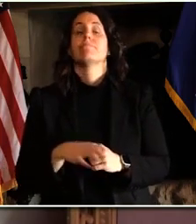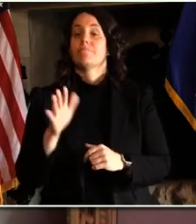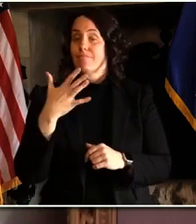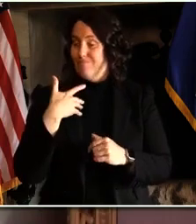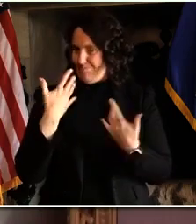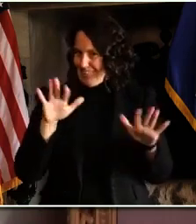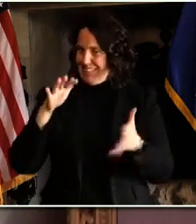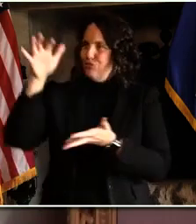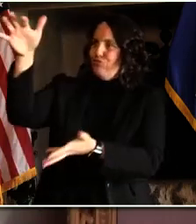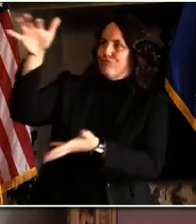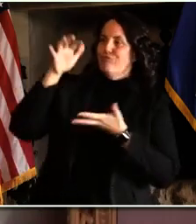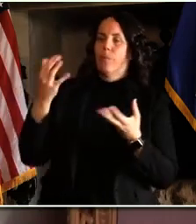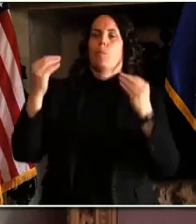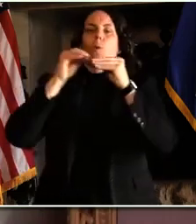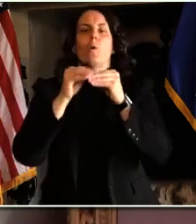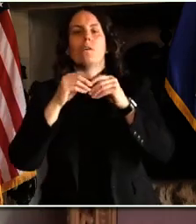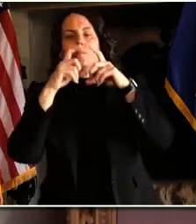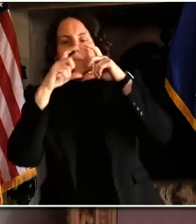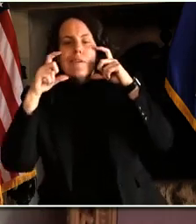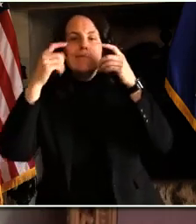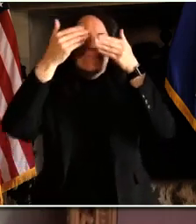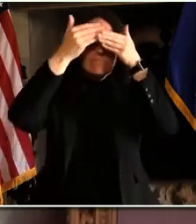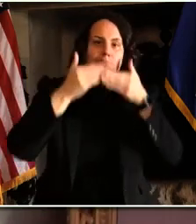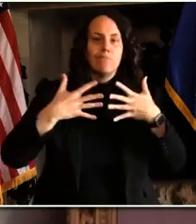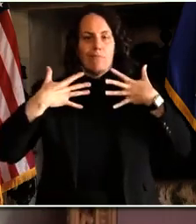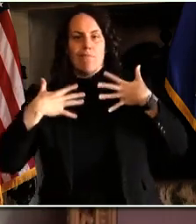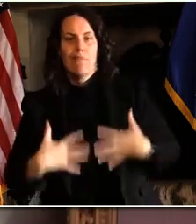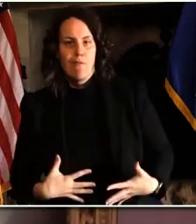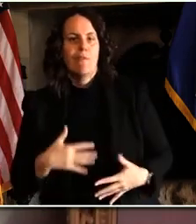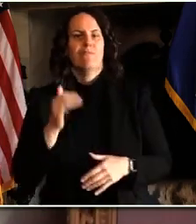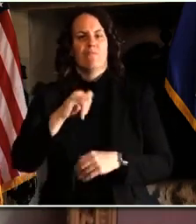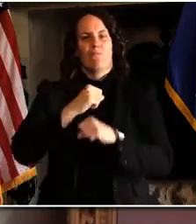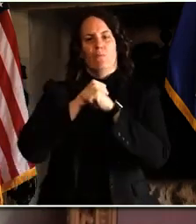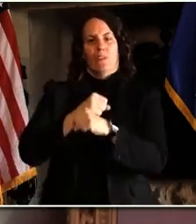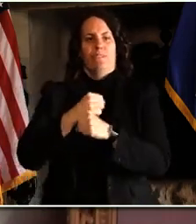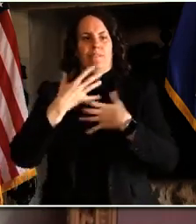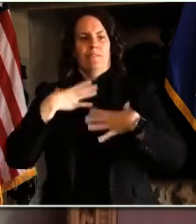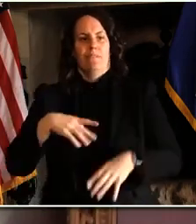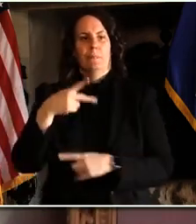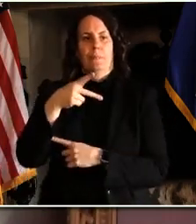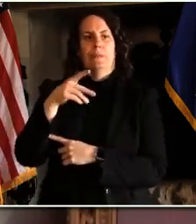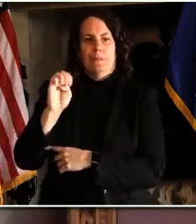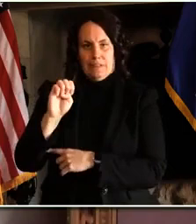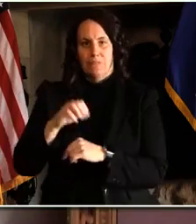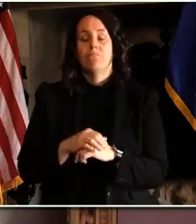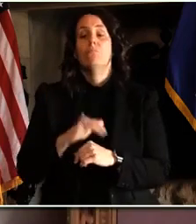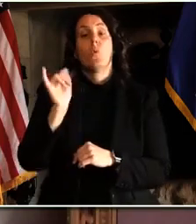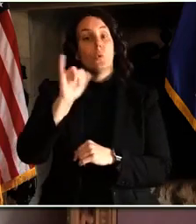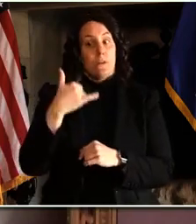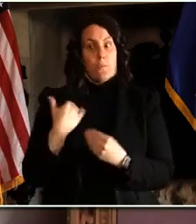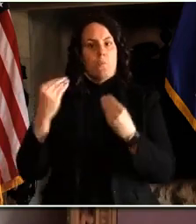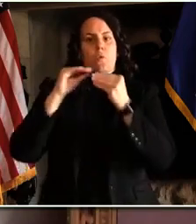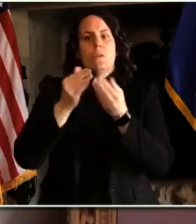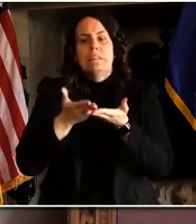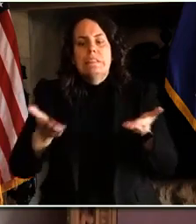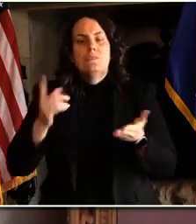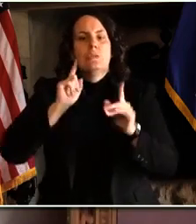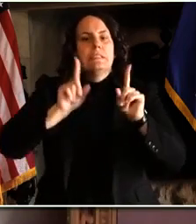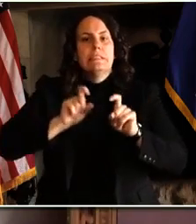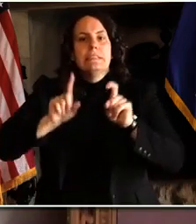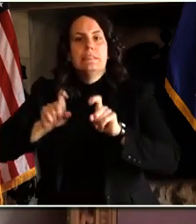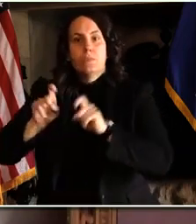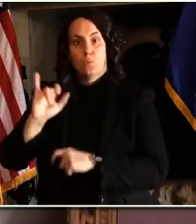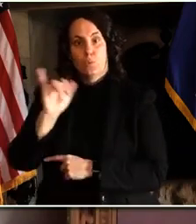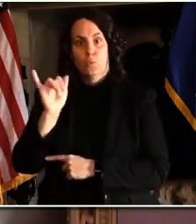now, PPE, and additional testing supplies. I'll remind folks,